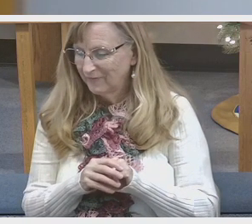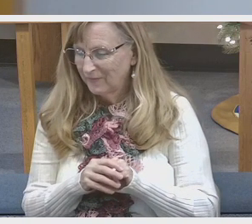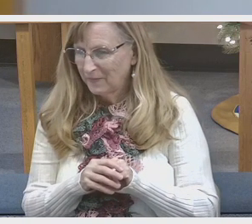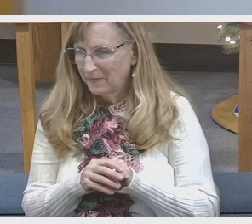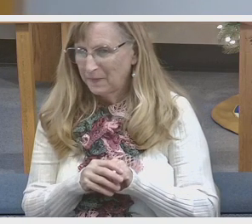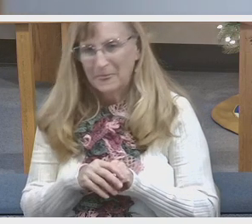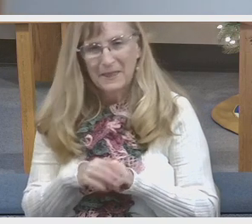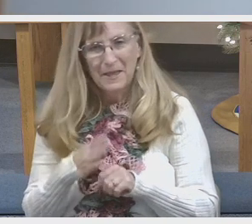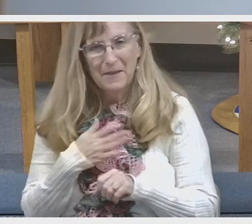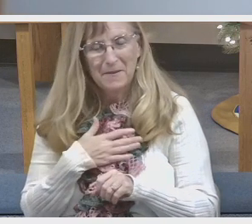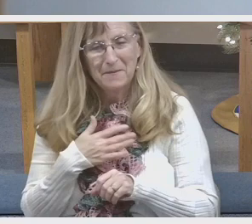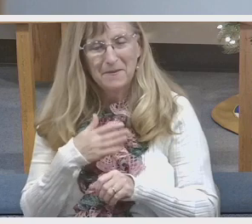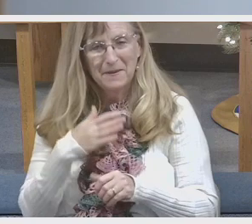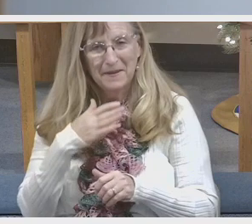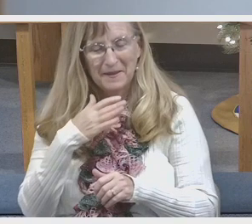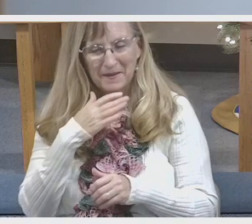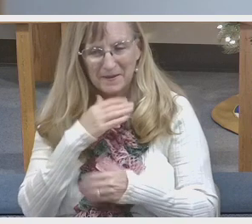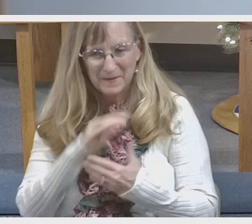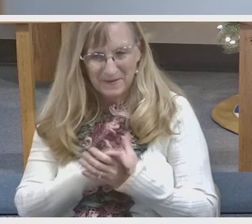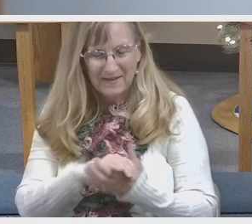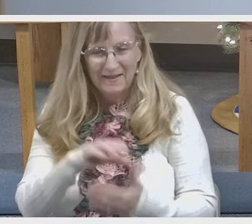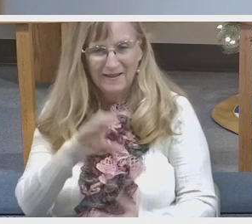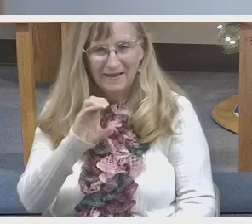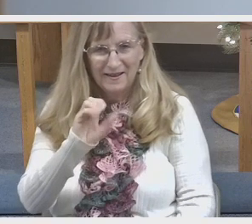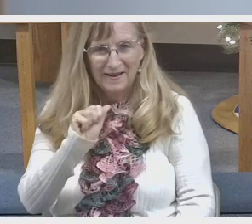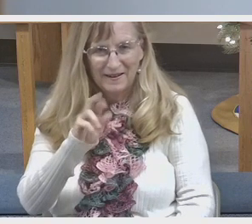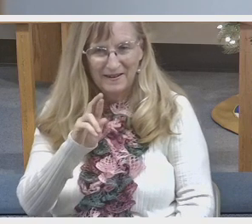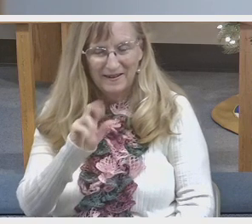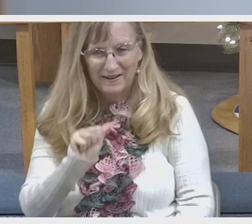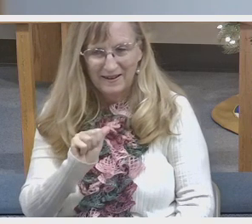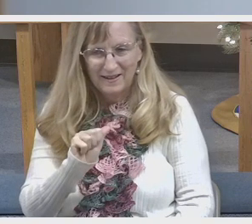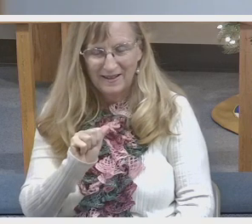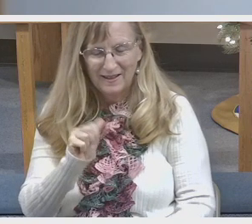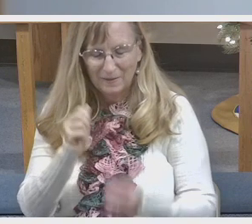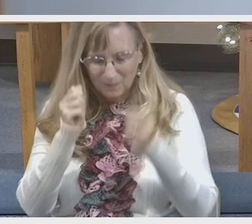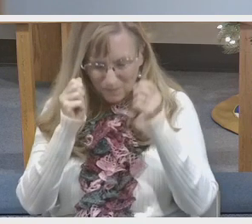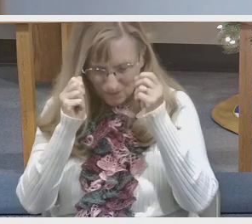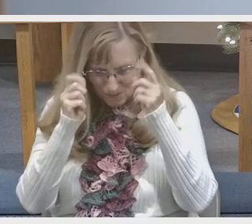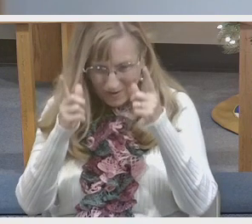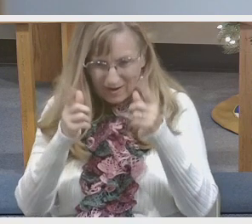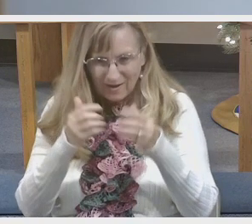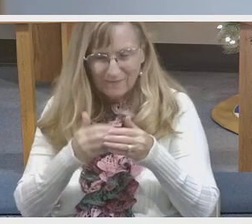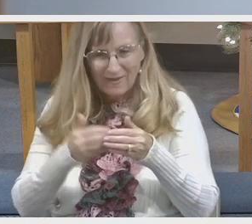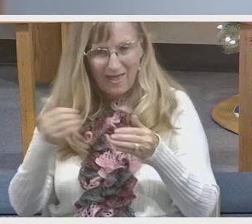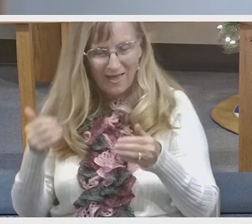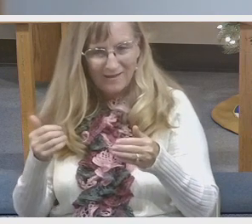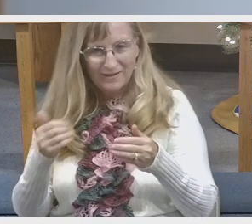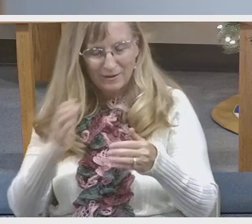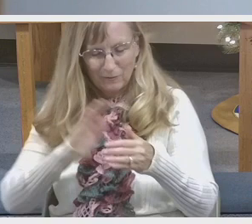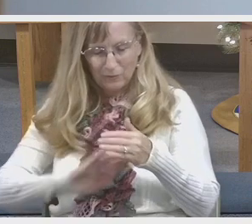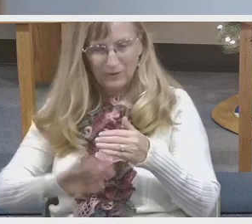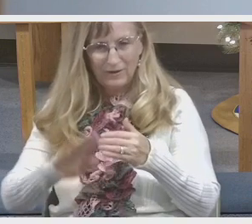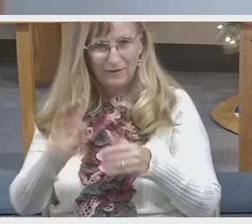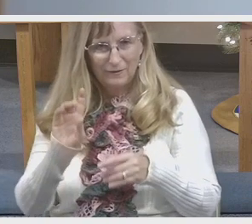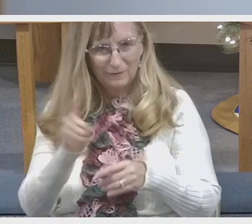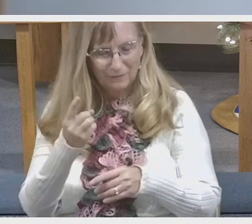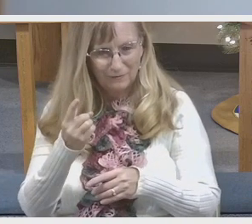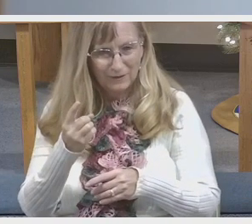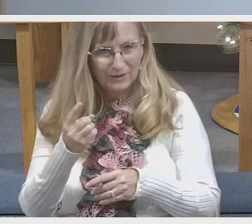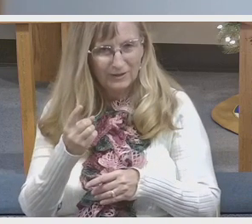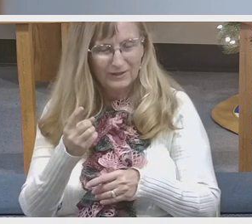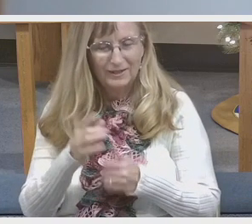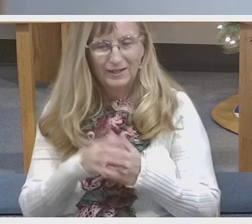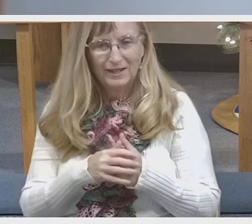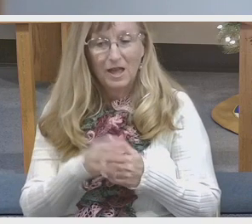Kara waking up from the birth of our firstborn, when the doctor asked me, what name should I put